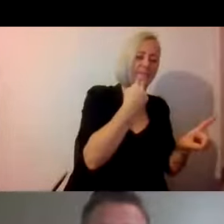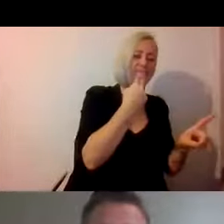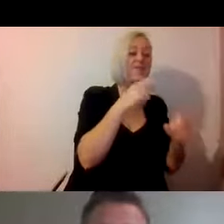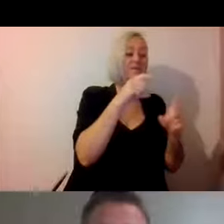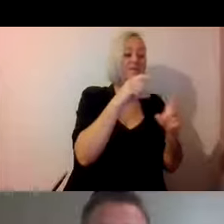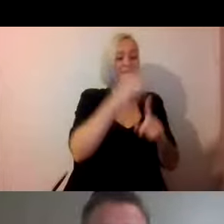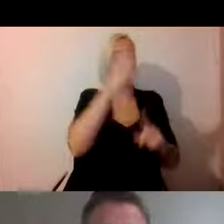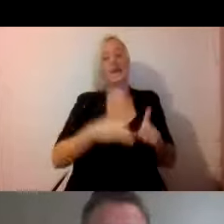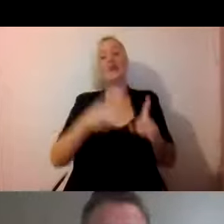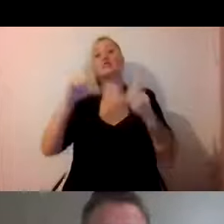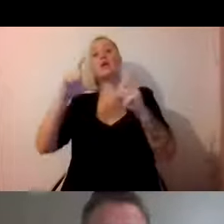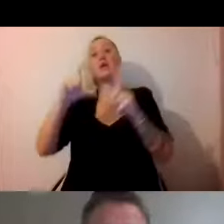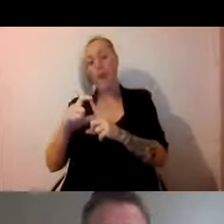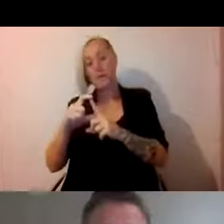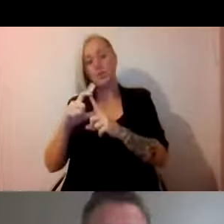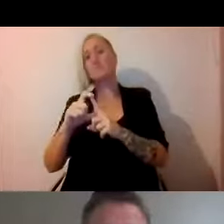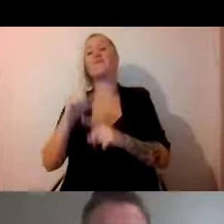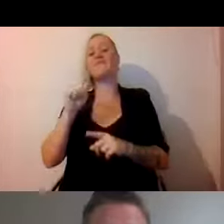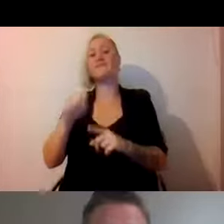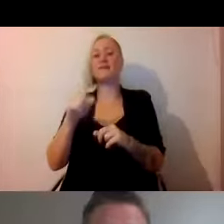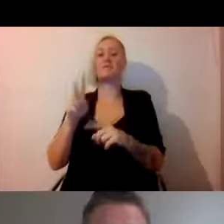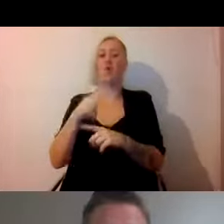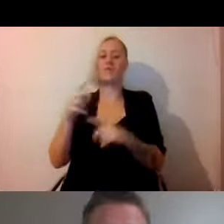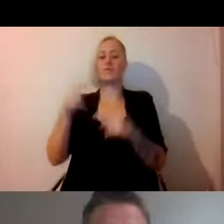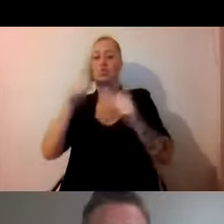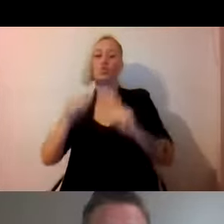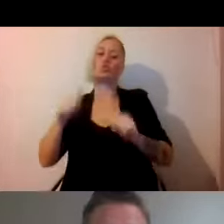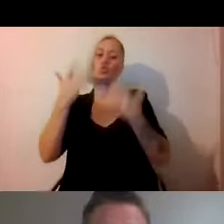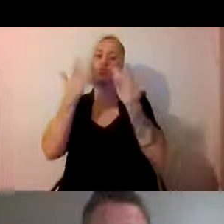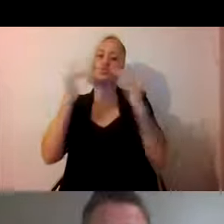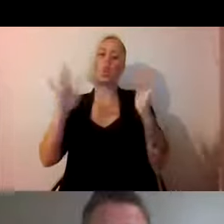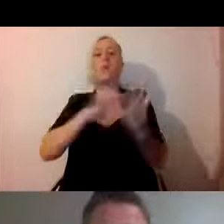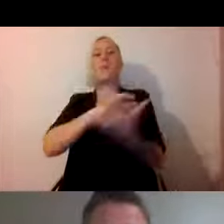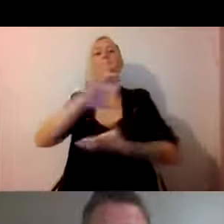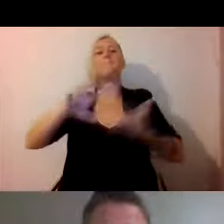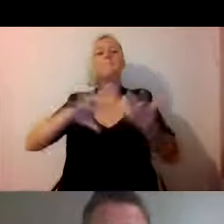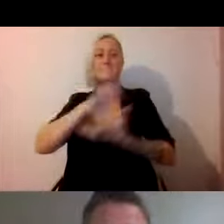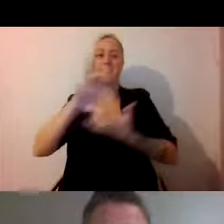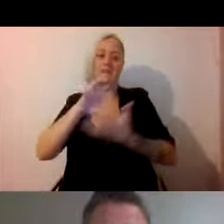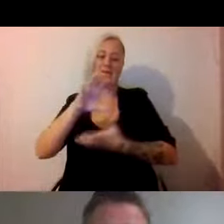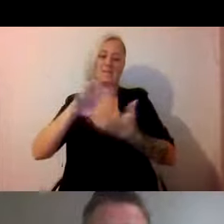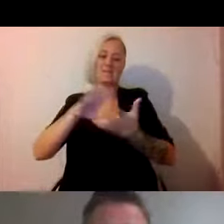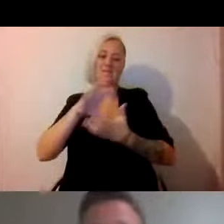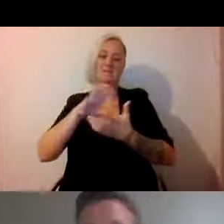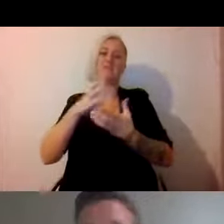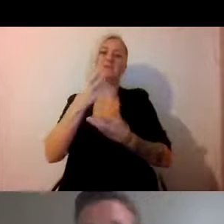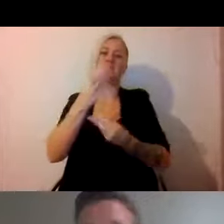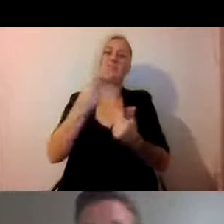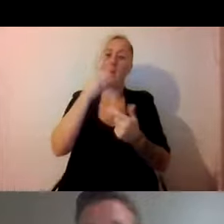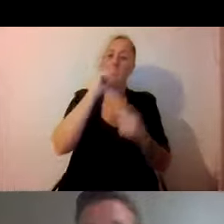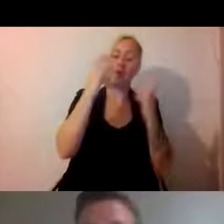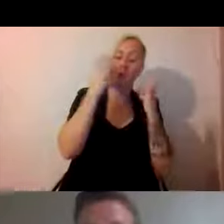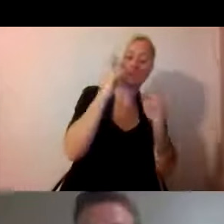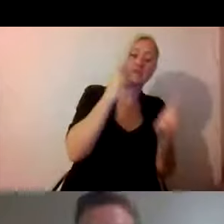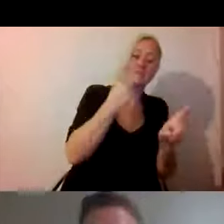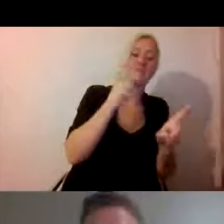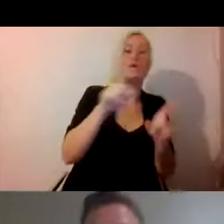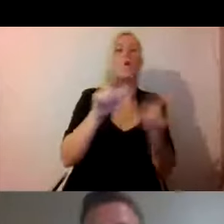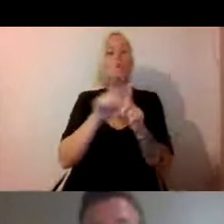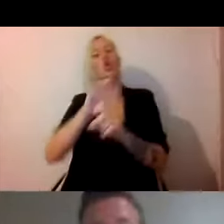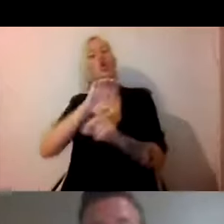capital D is often used to show the mixed kind of nature of those things. So someone can be audiologically deaf, but also culturally